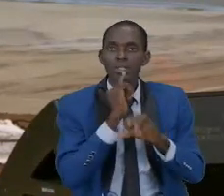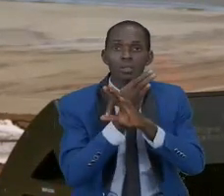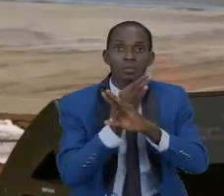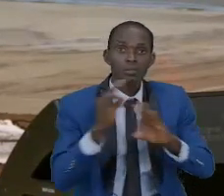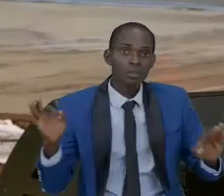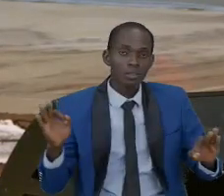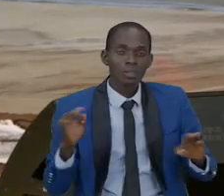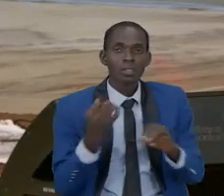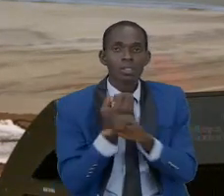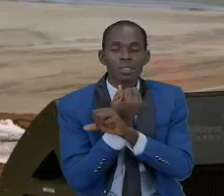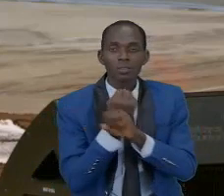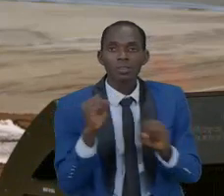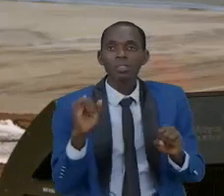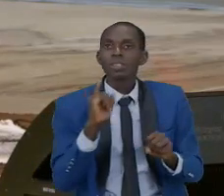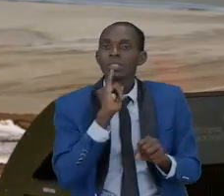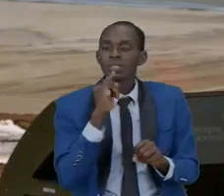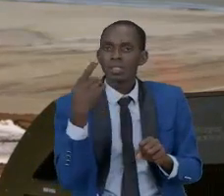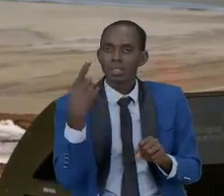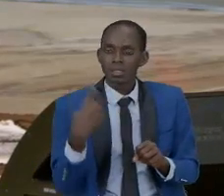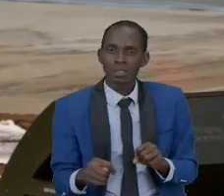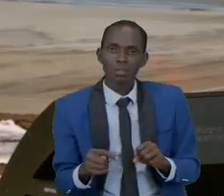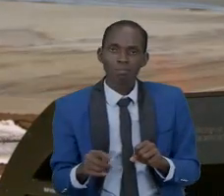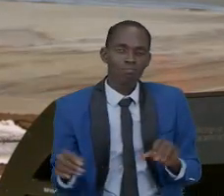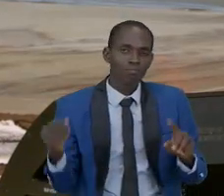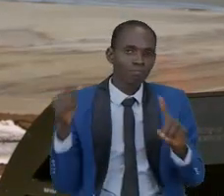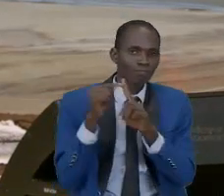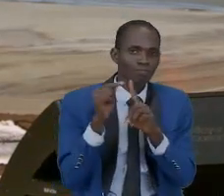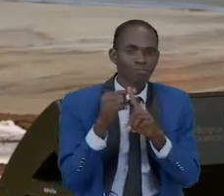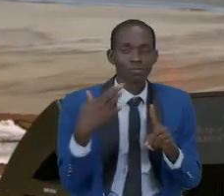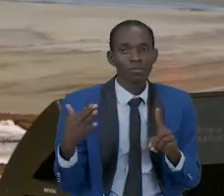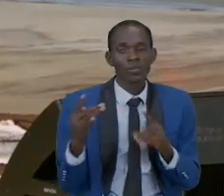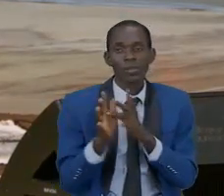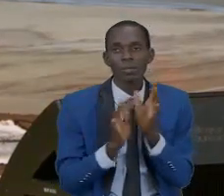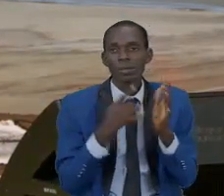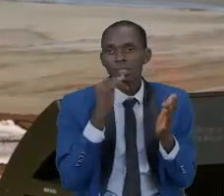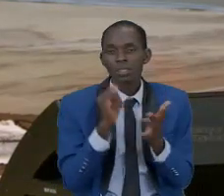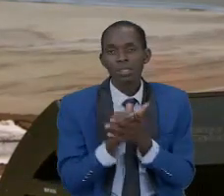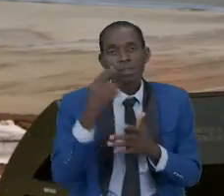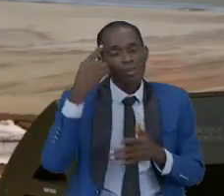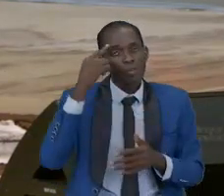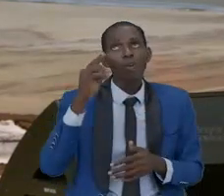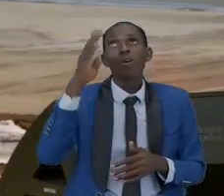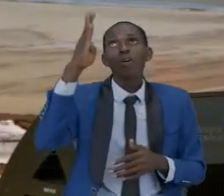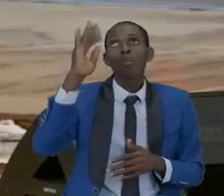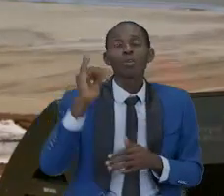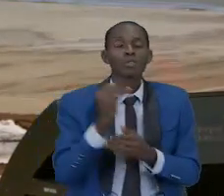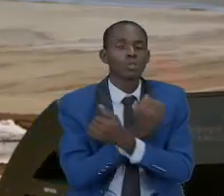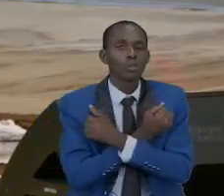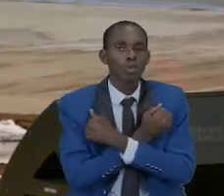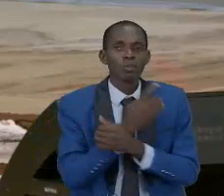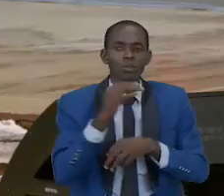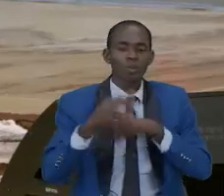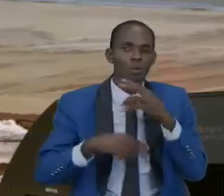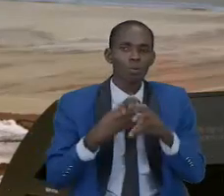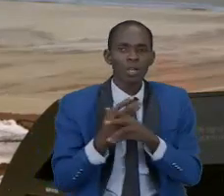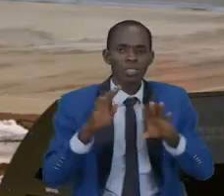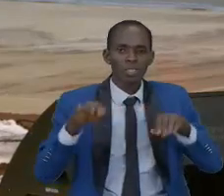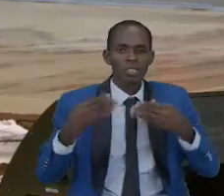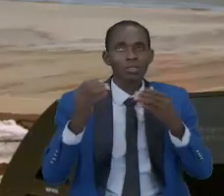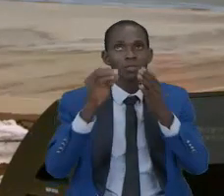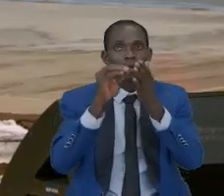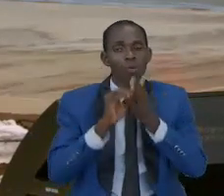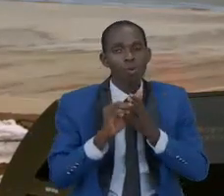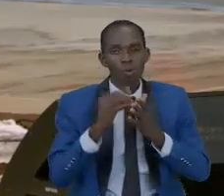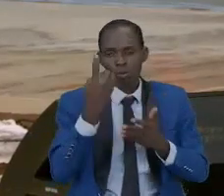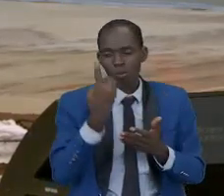is a gift and the Lord had said for God so loved the world that he gave his only begotten son that